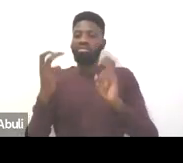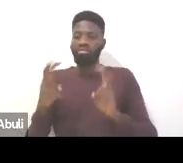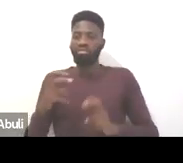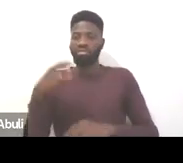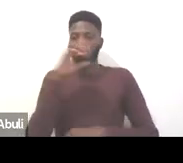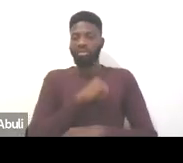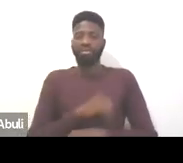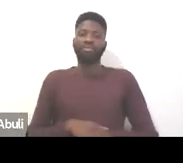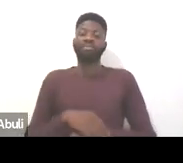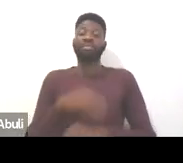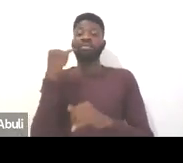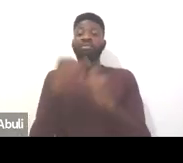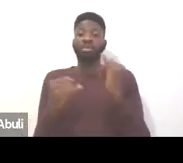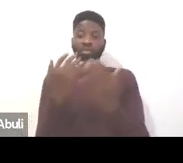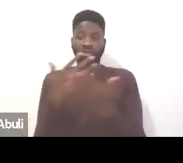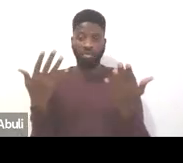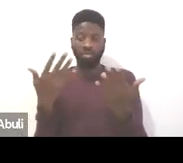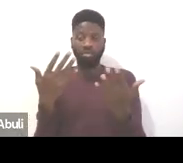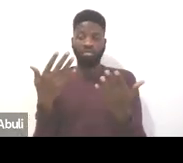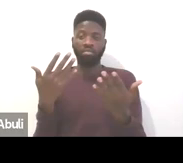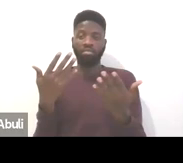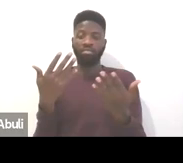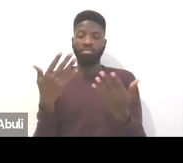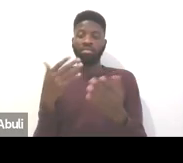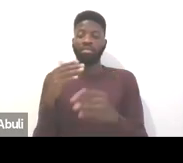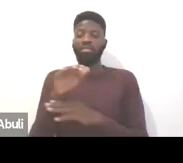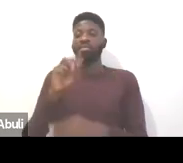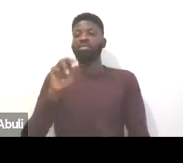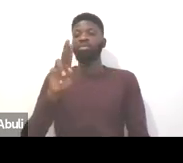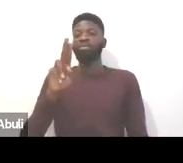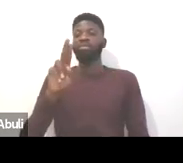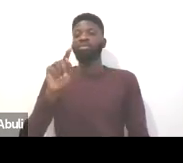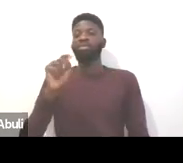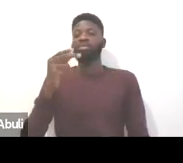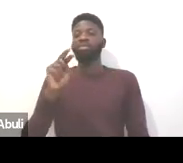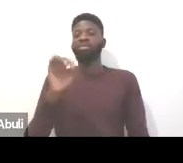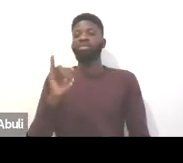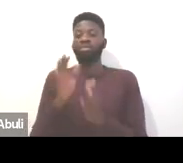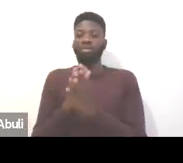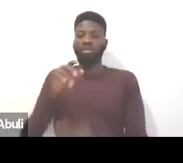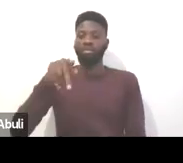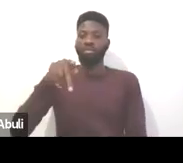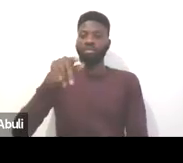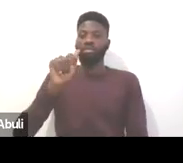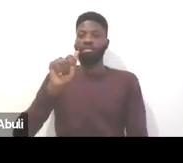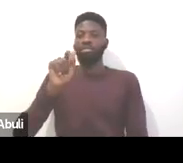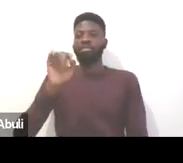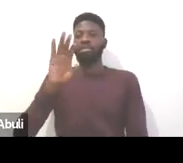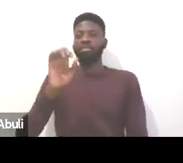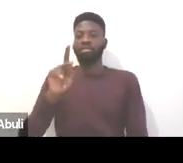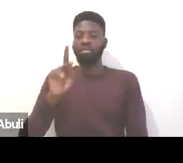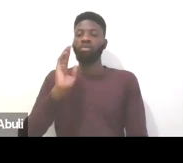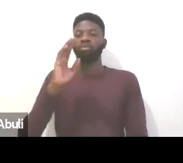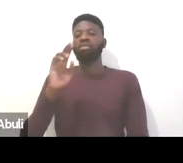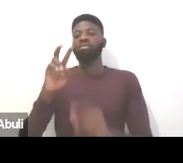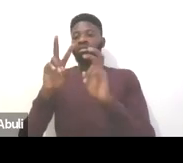Maybe the last thing, I'll give Muthoni and Patrick for you guys to look at another CV that I'll be sharing. So